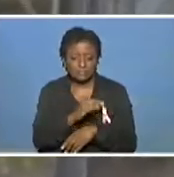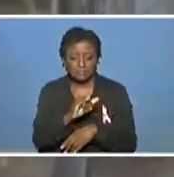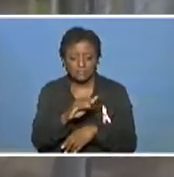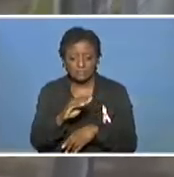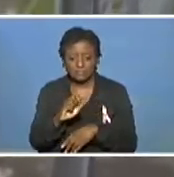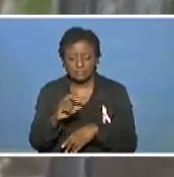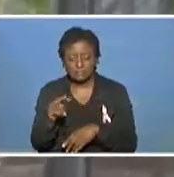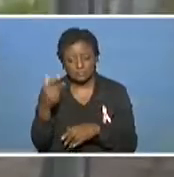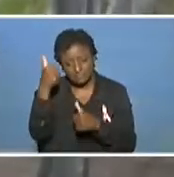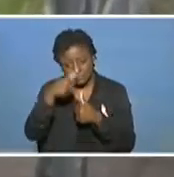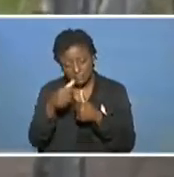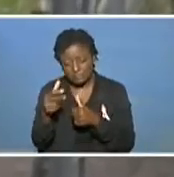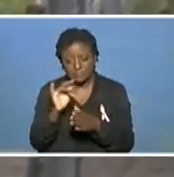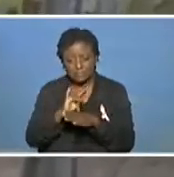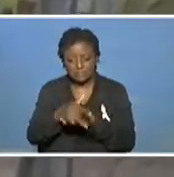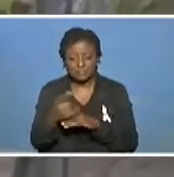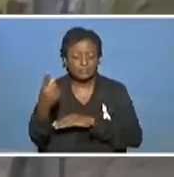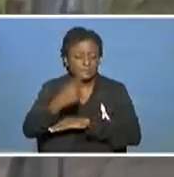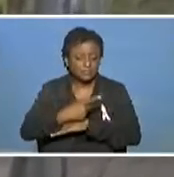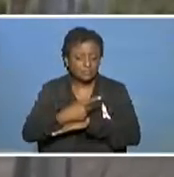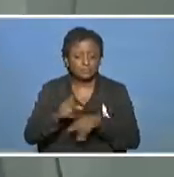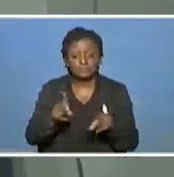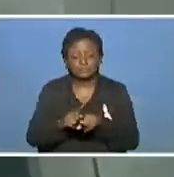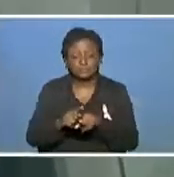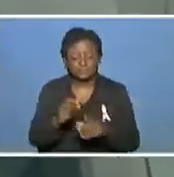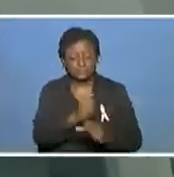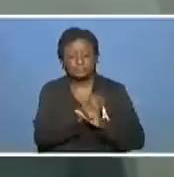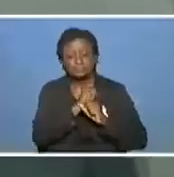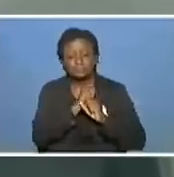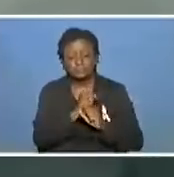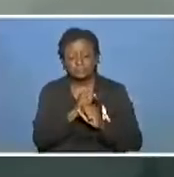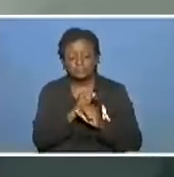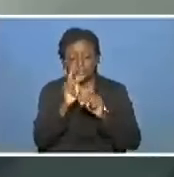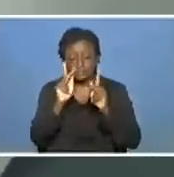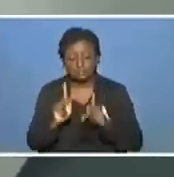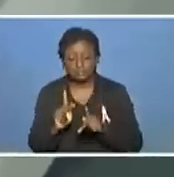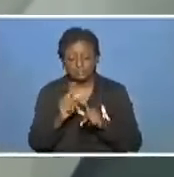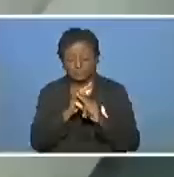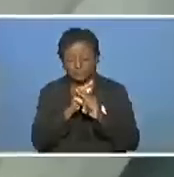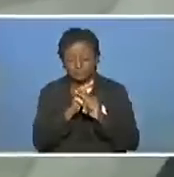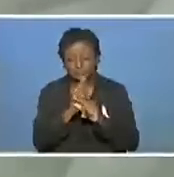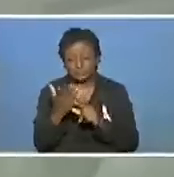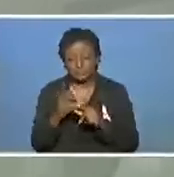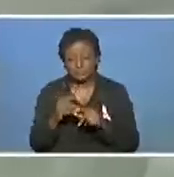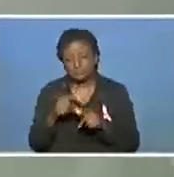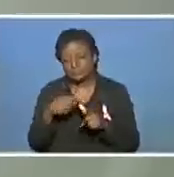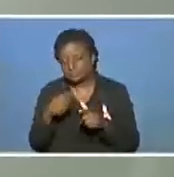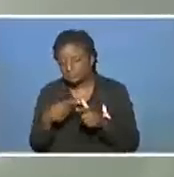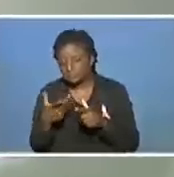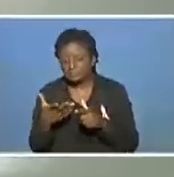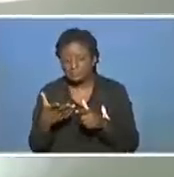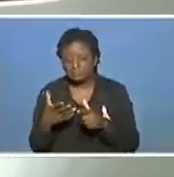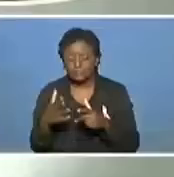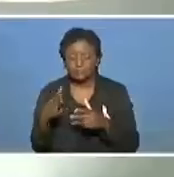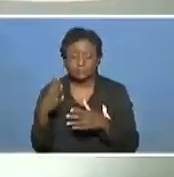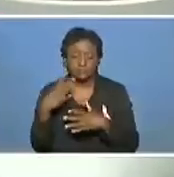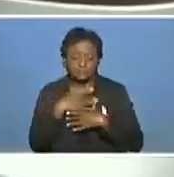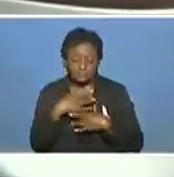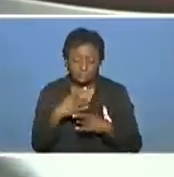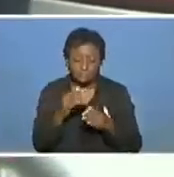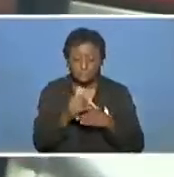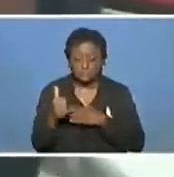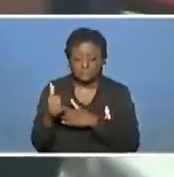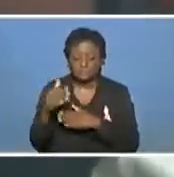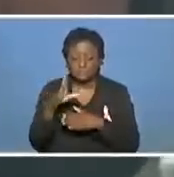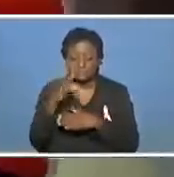days starting as a security guard on the compound. Eventually, he says his interests led him behind the camera, something he